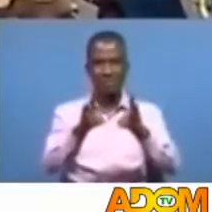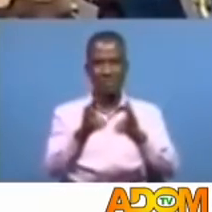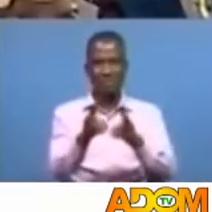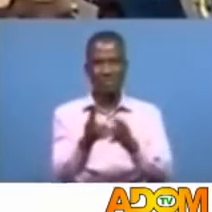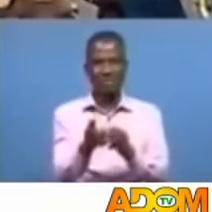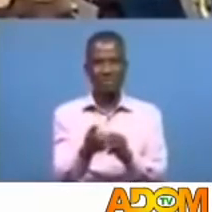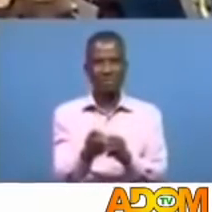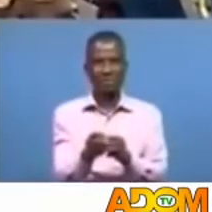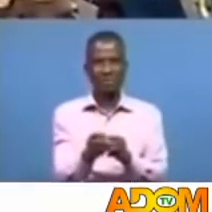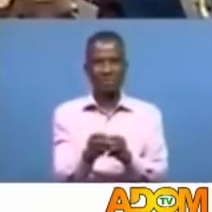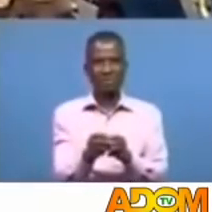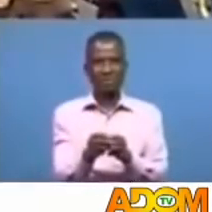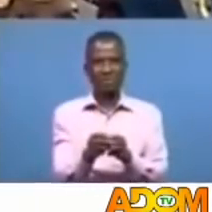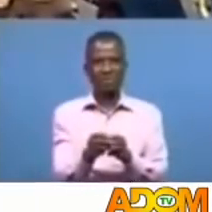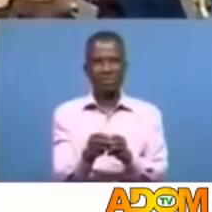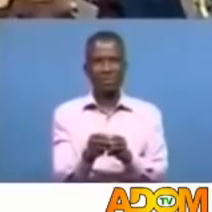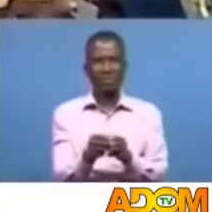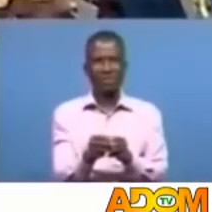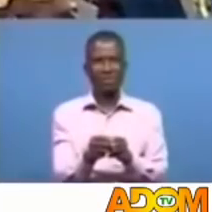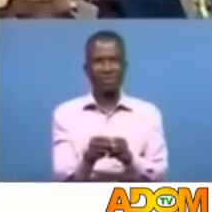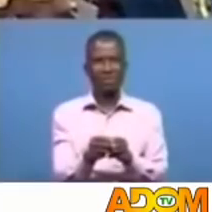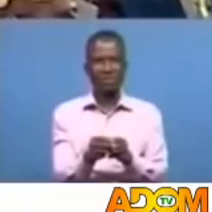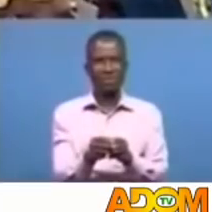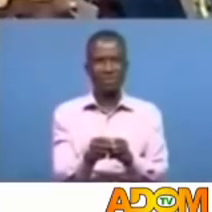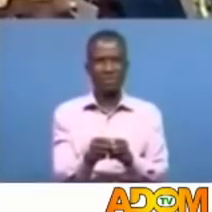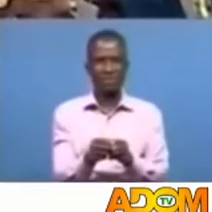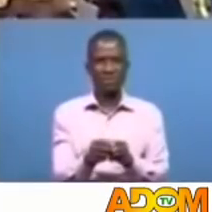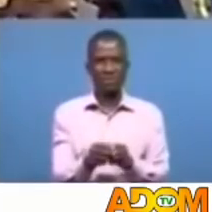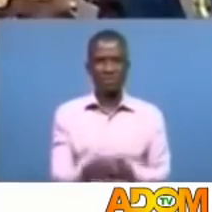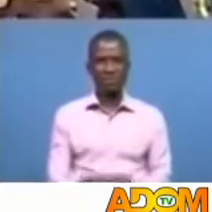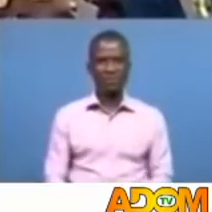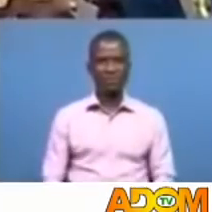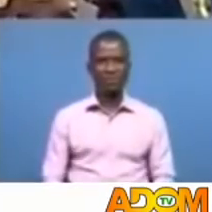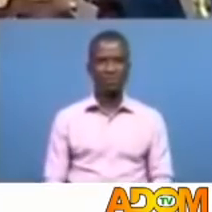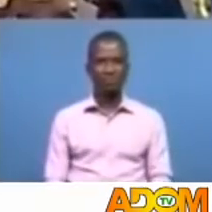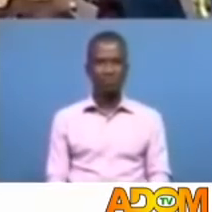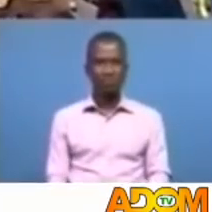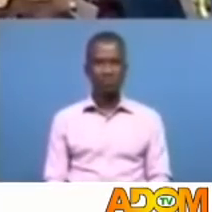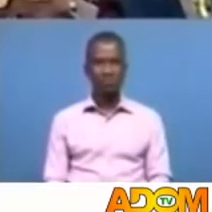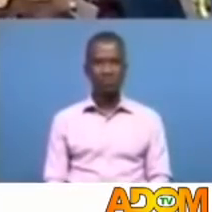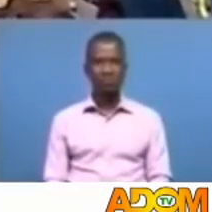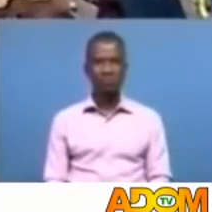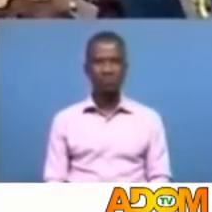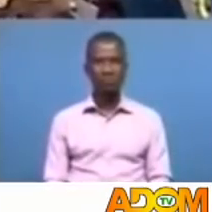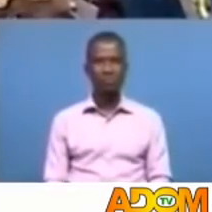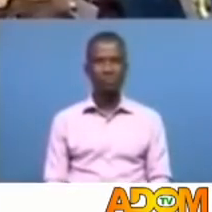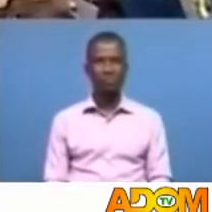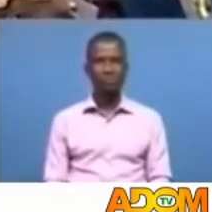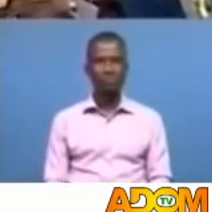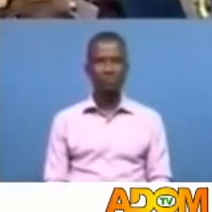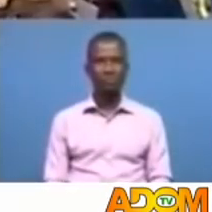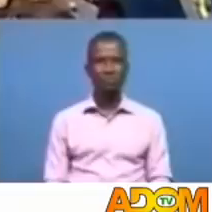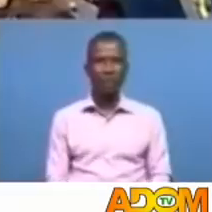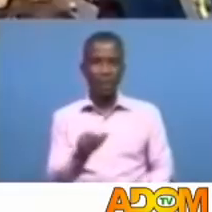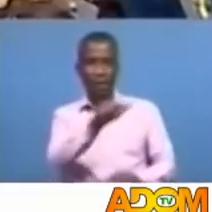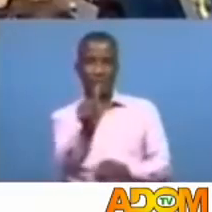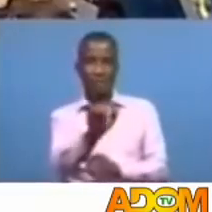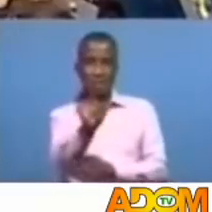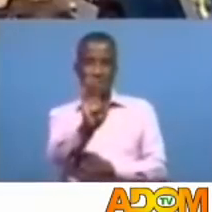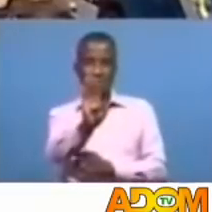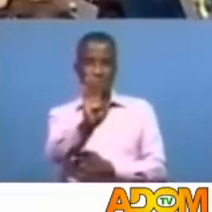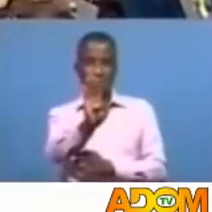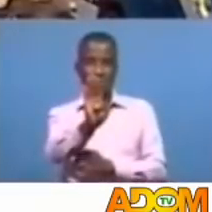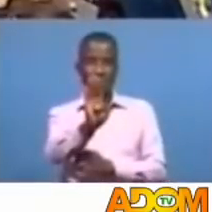Law Dictionary, we have the courts of Ghana going against a statute of the land. Round B of our